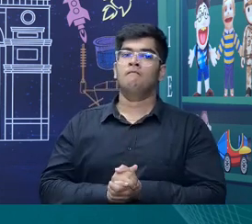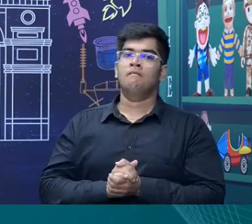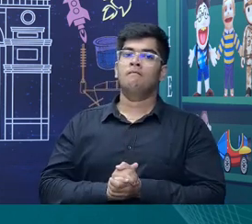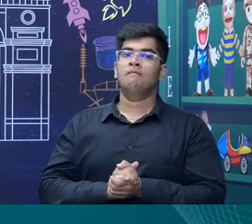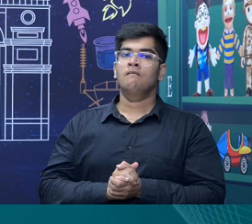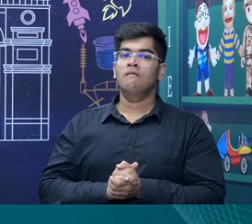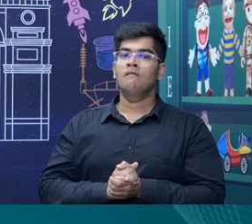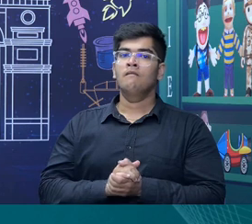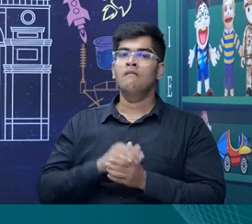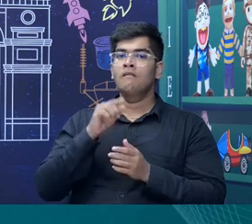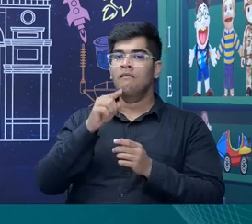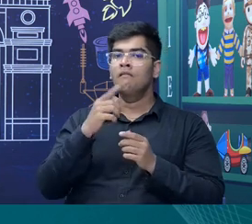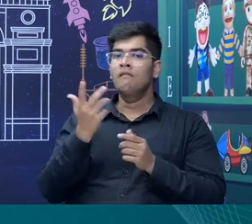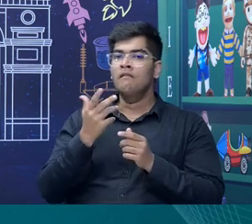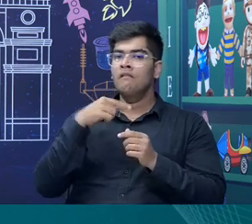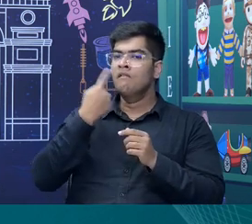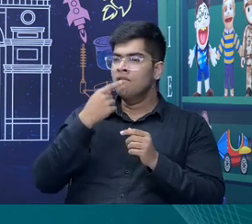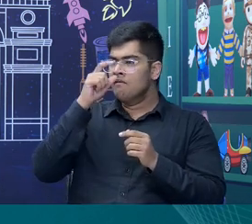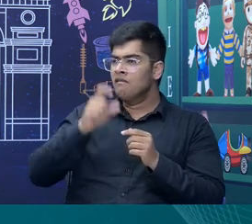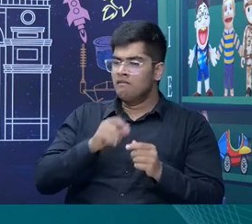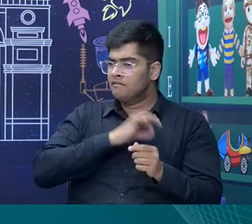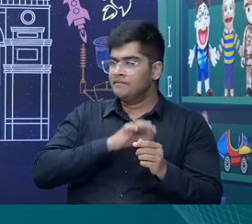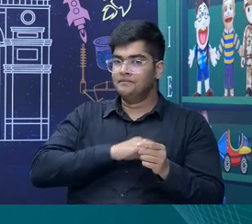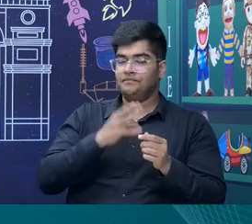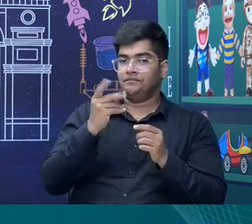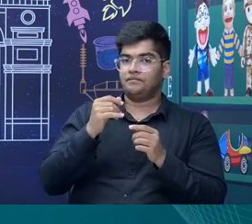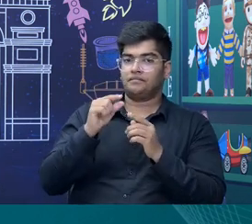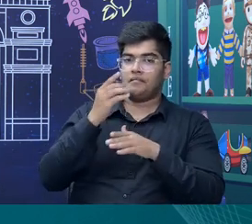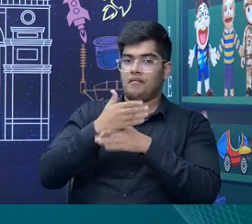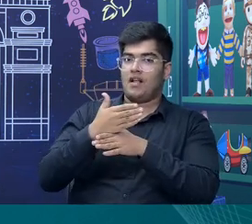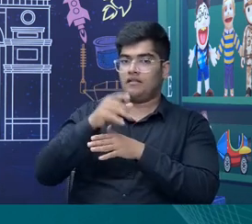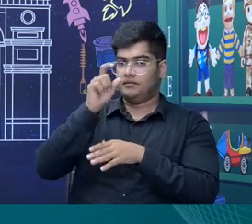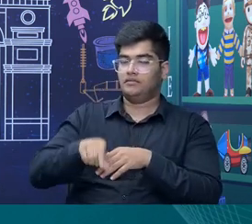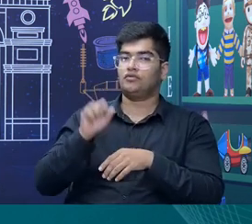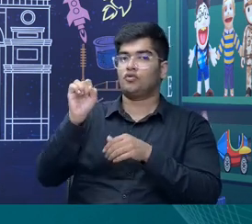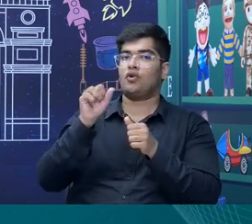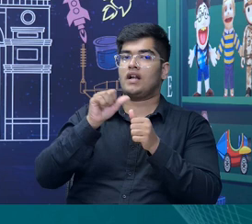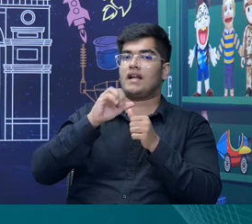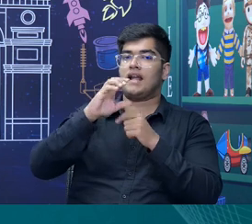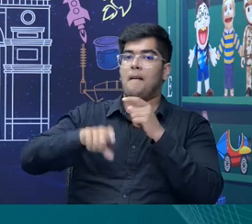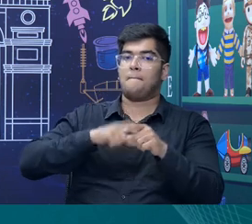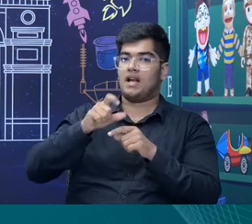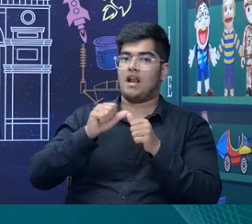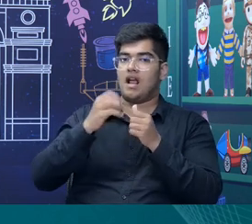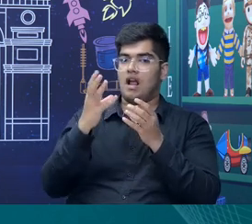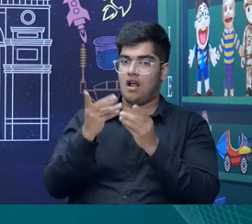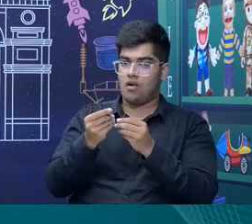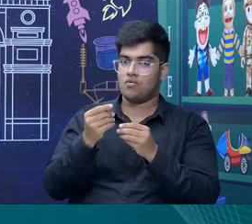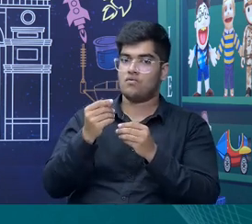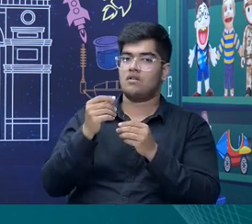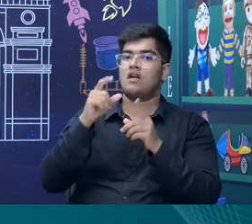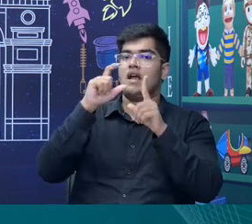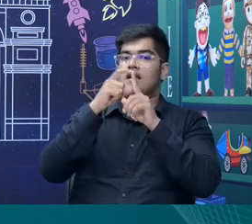gaining Partners capital account diabet to retiring Partners Capital account and this will be in